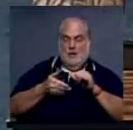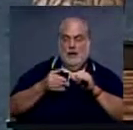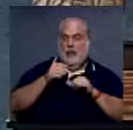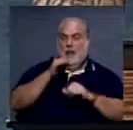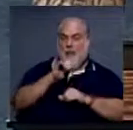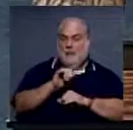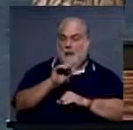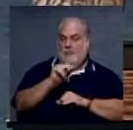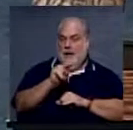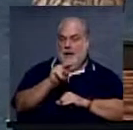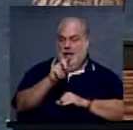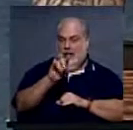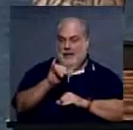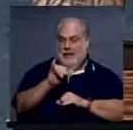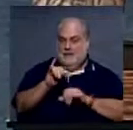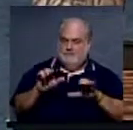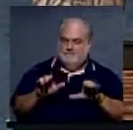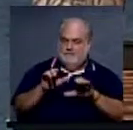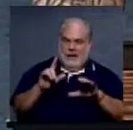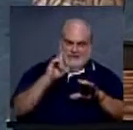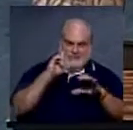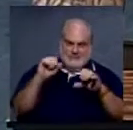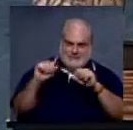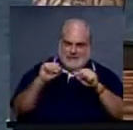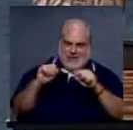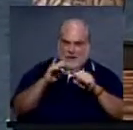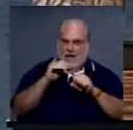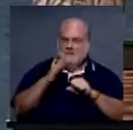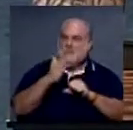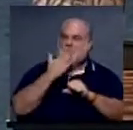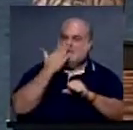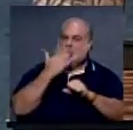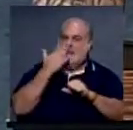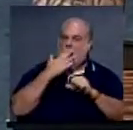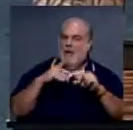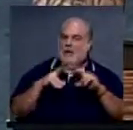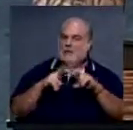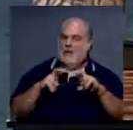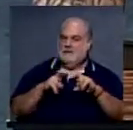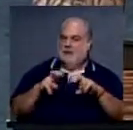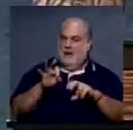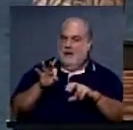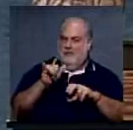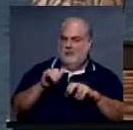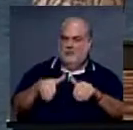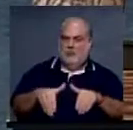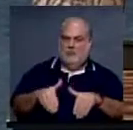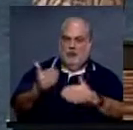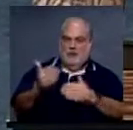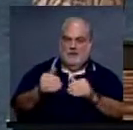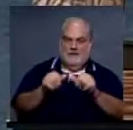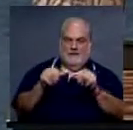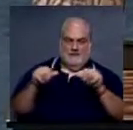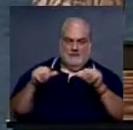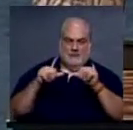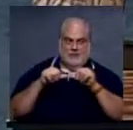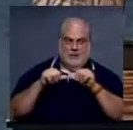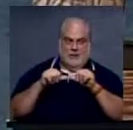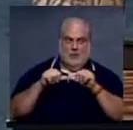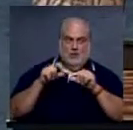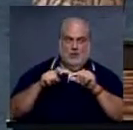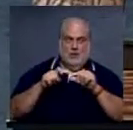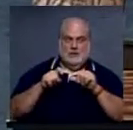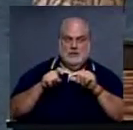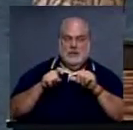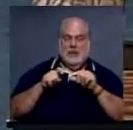Resort and Spa to conduct a sound and smell analysis of the proposed facility at Rebsamen Park Road. We were to measure the